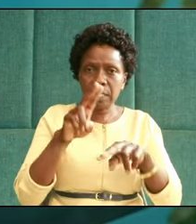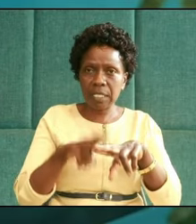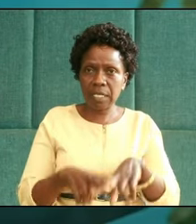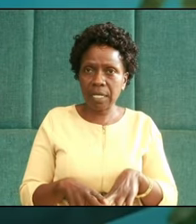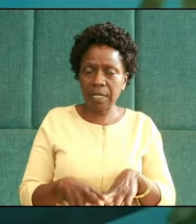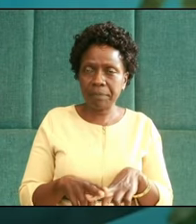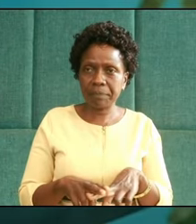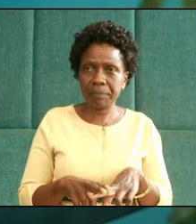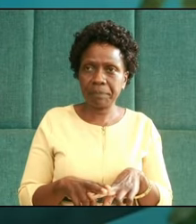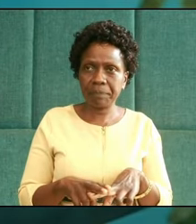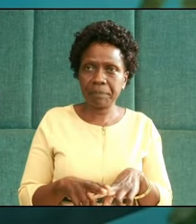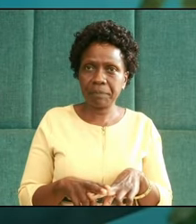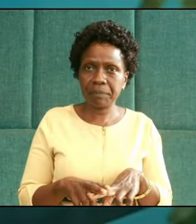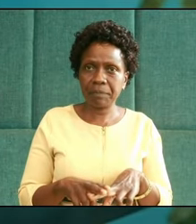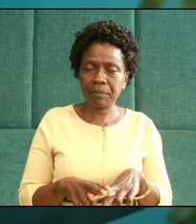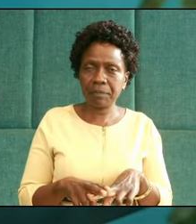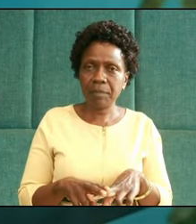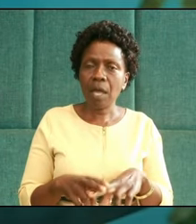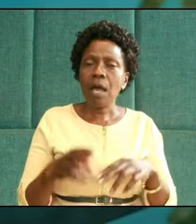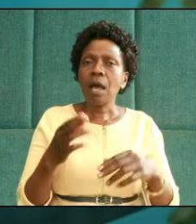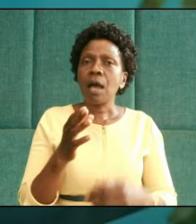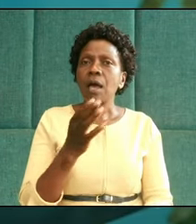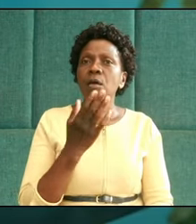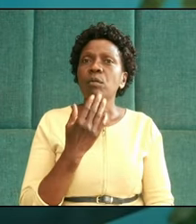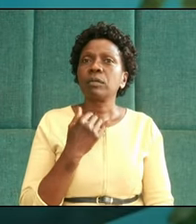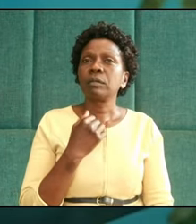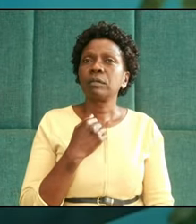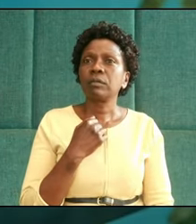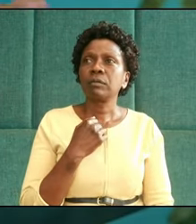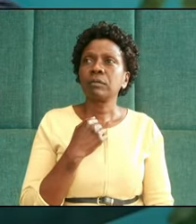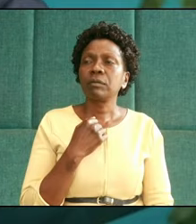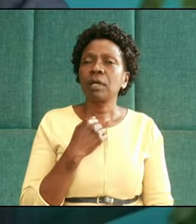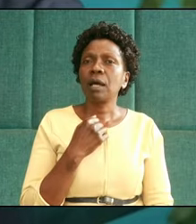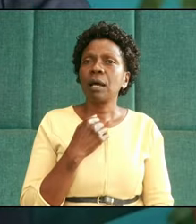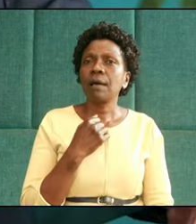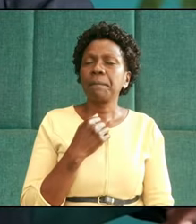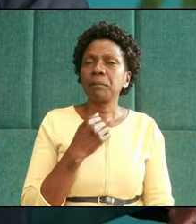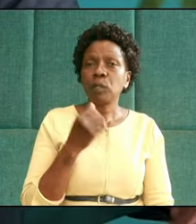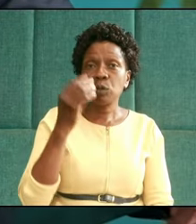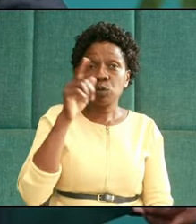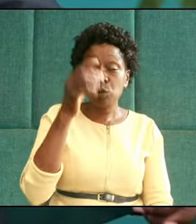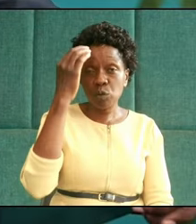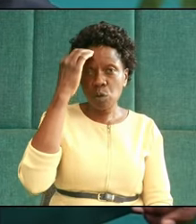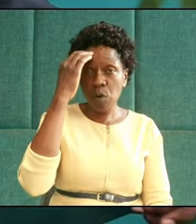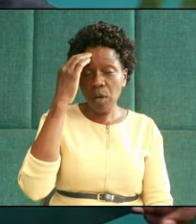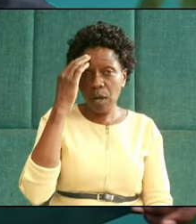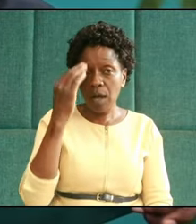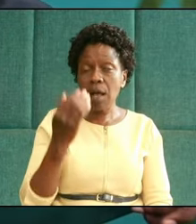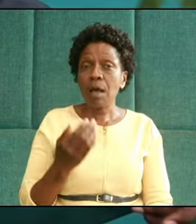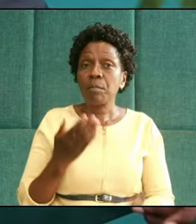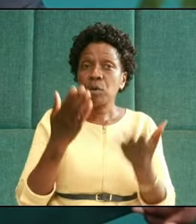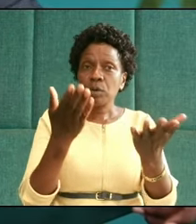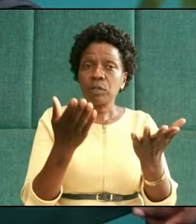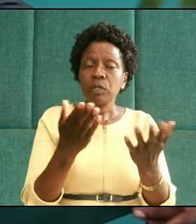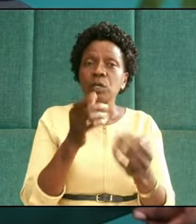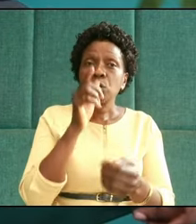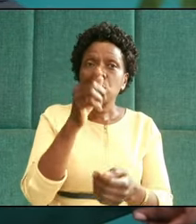now, I've not brought you a threat. I've brought you